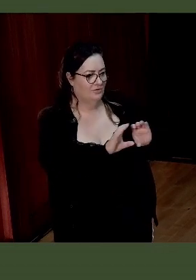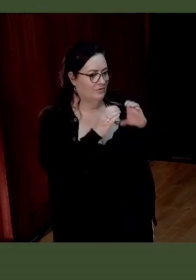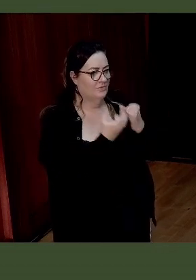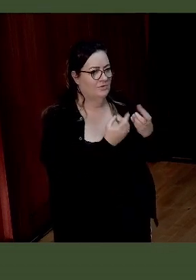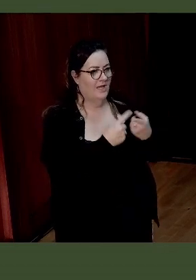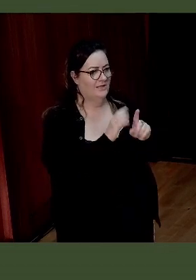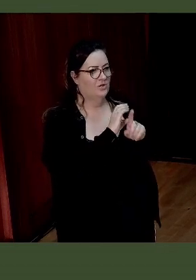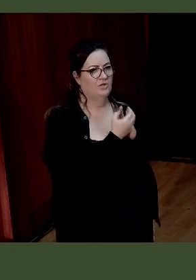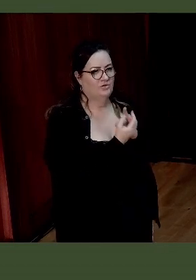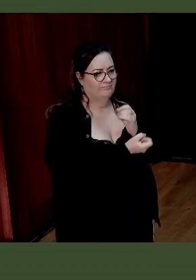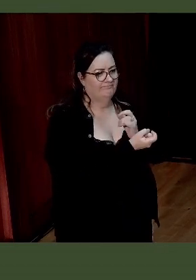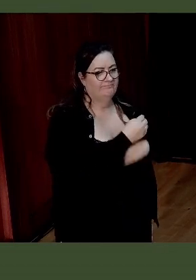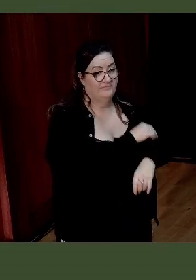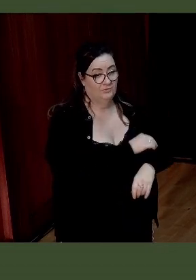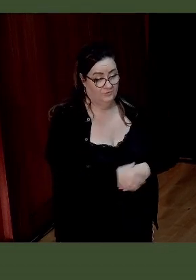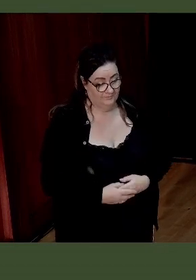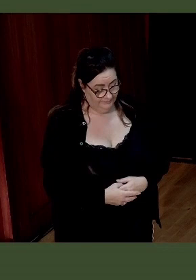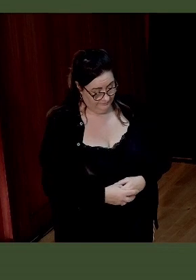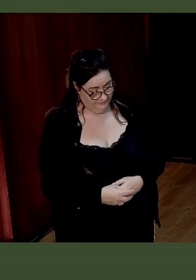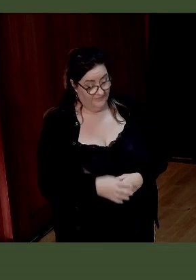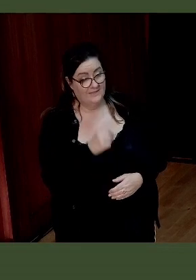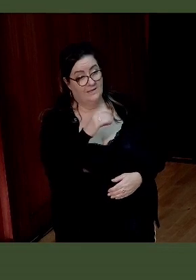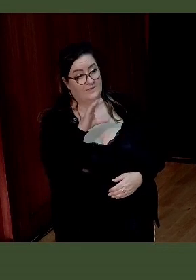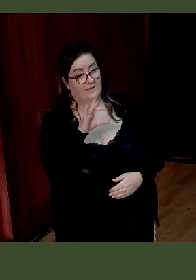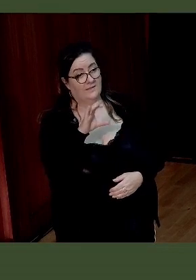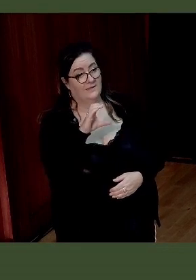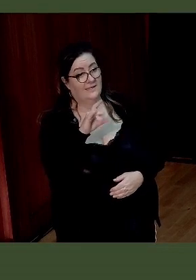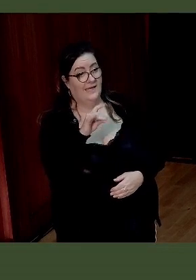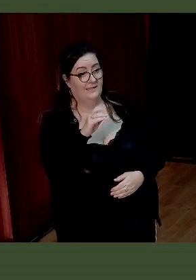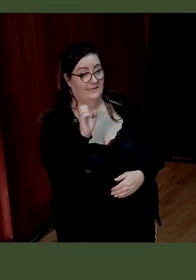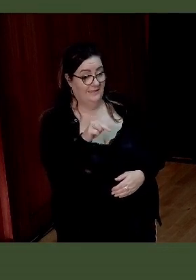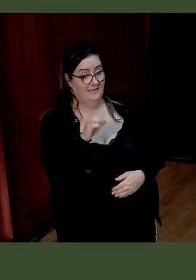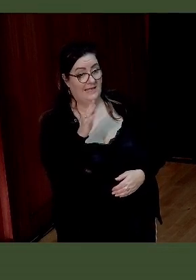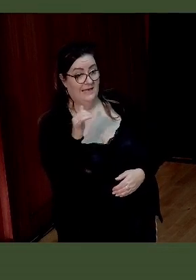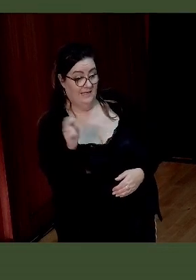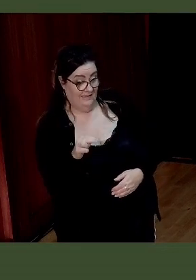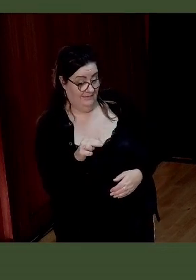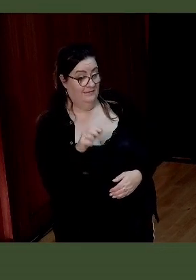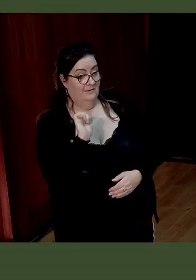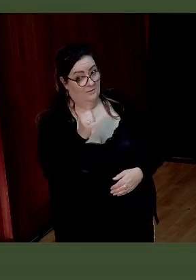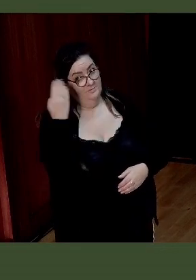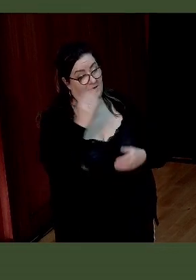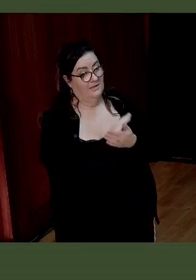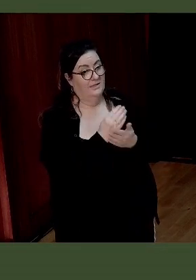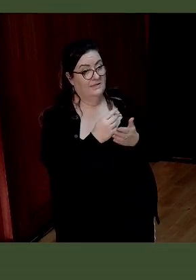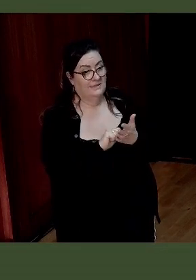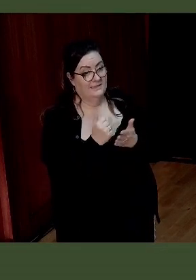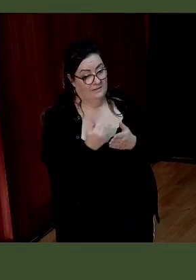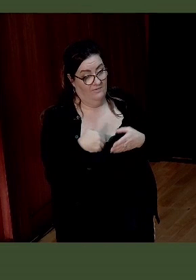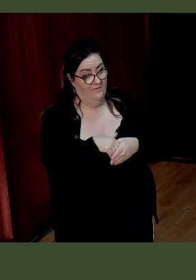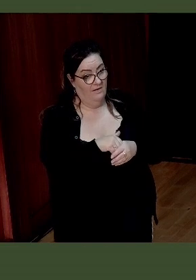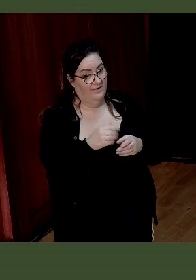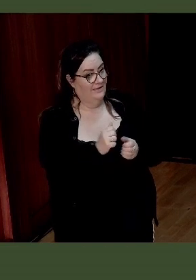community and cultural issues. For instance, Dr. Kathleen Lynn, who was a commander of the City Hall garrison in 1916 and